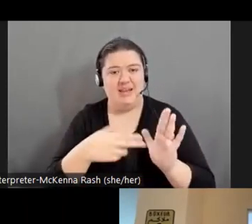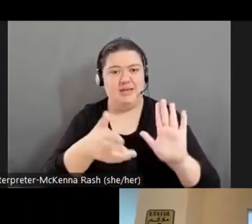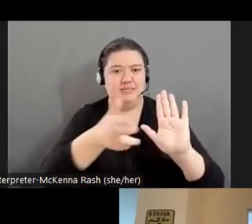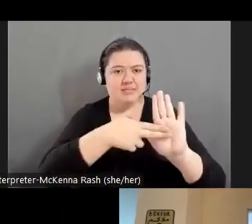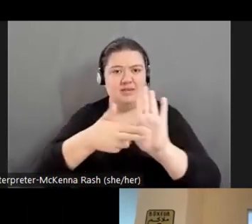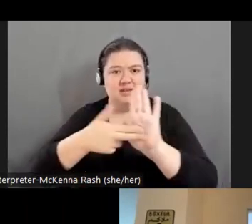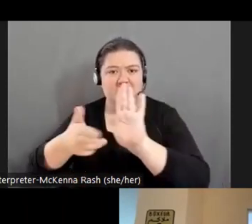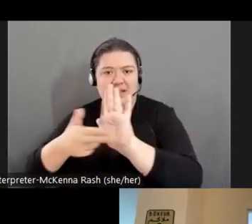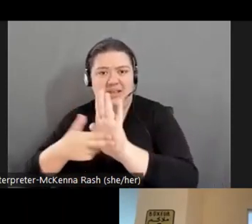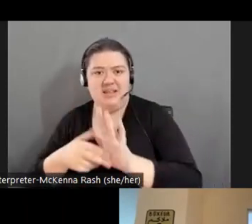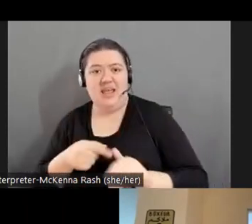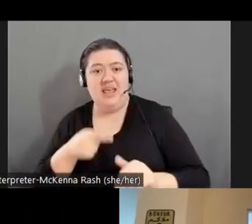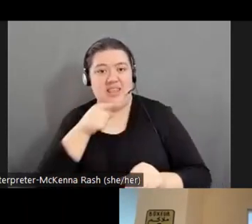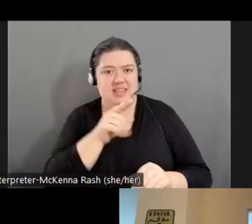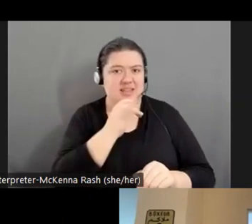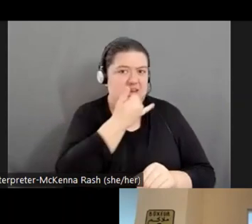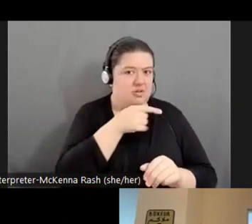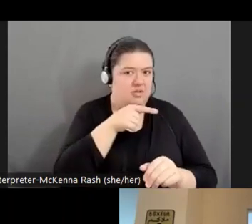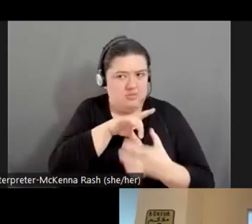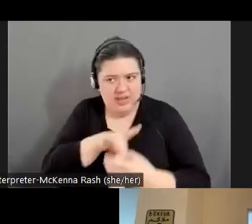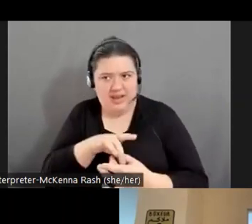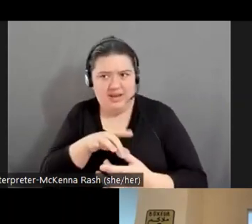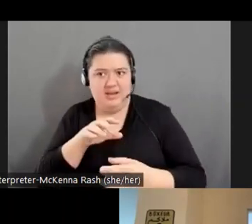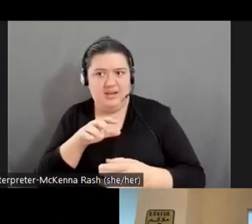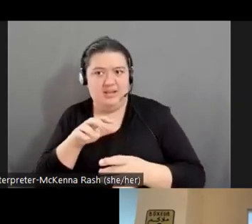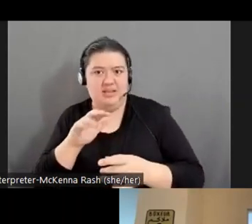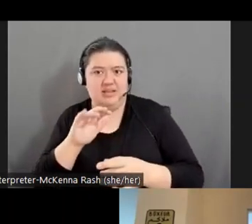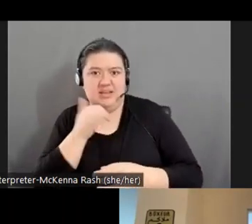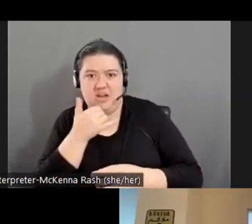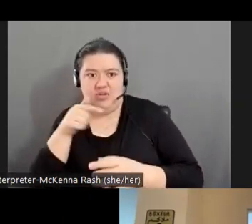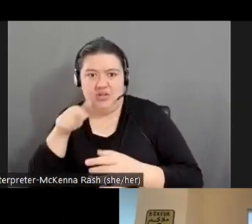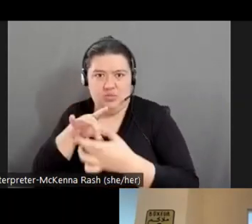is incidental, this is related, this is incidental, this is related,